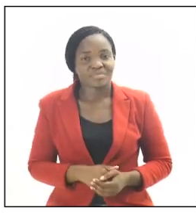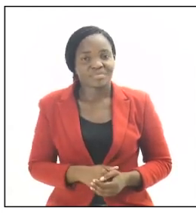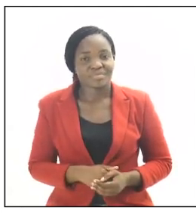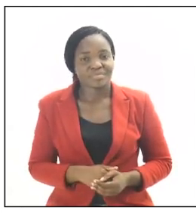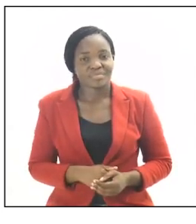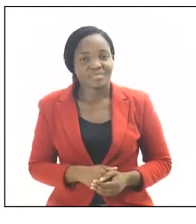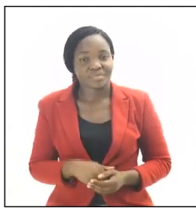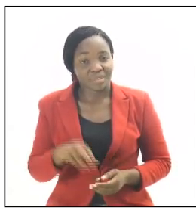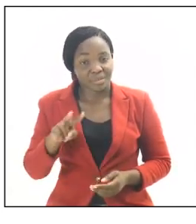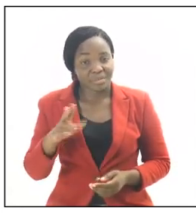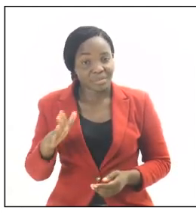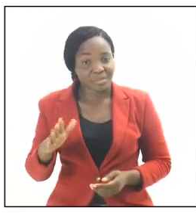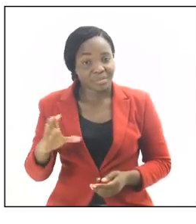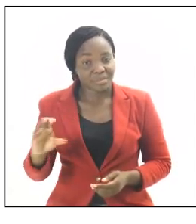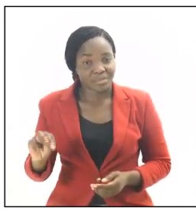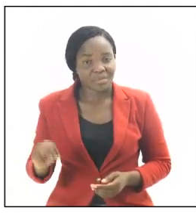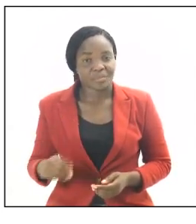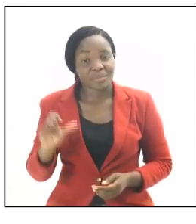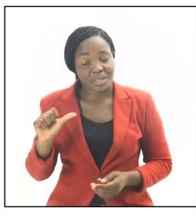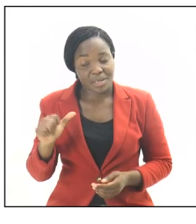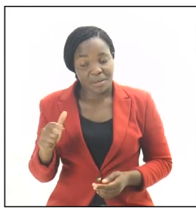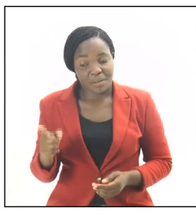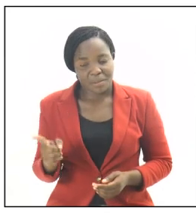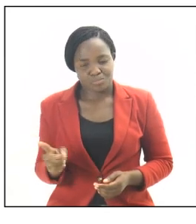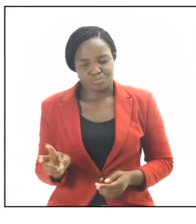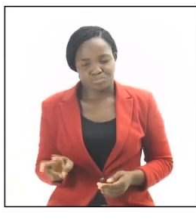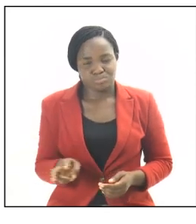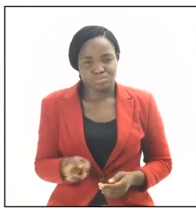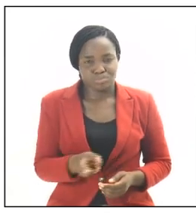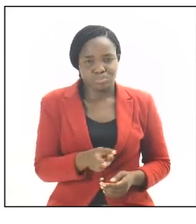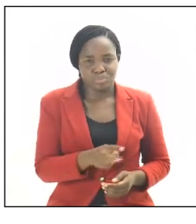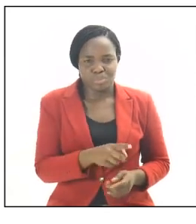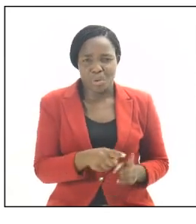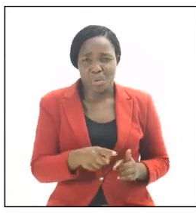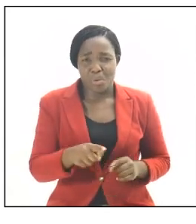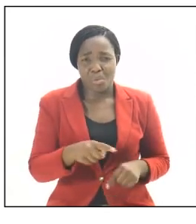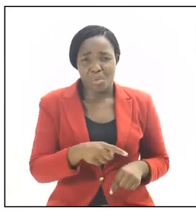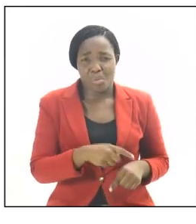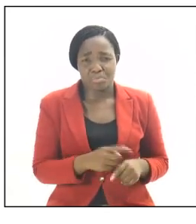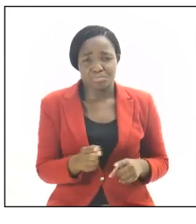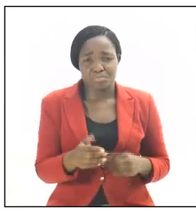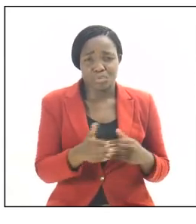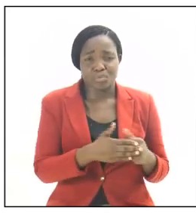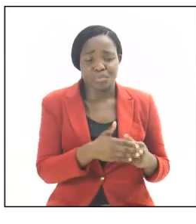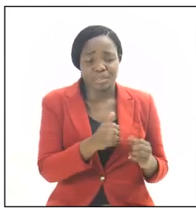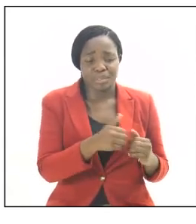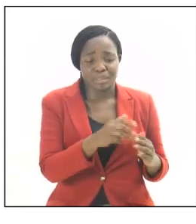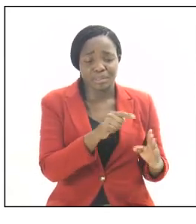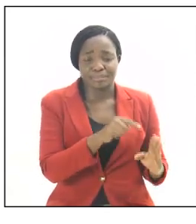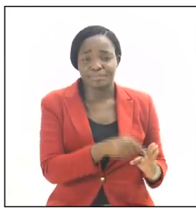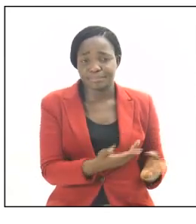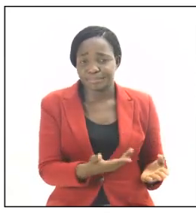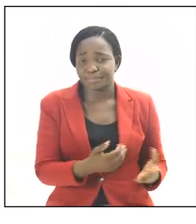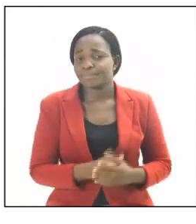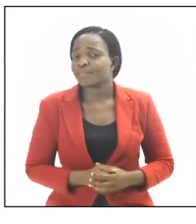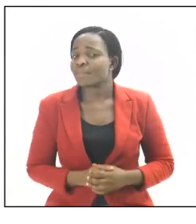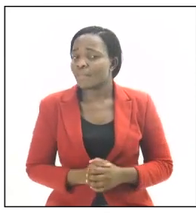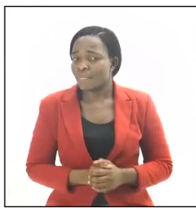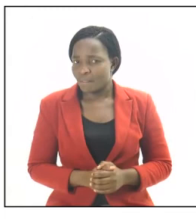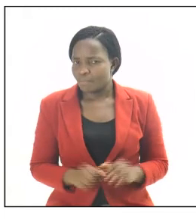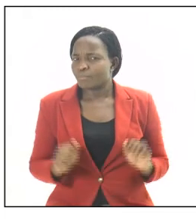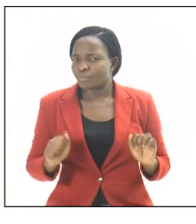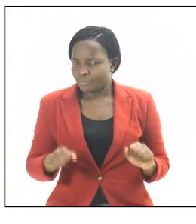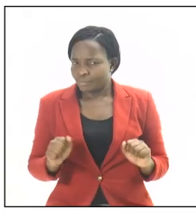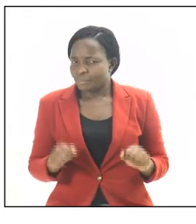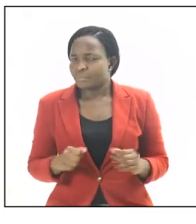centimeters. Now he walks along a semicircle to get back to where he started.